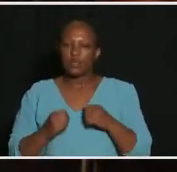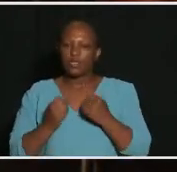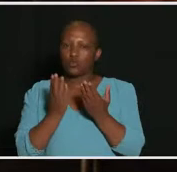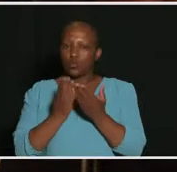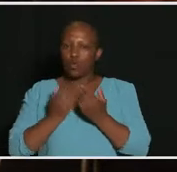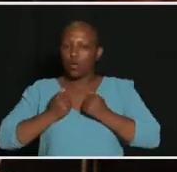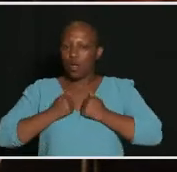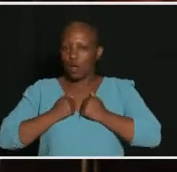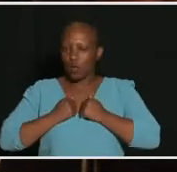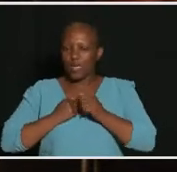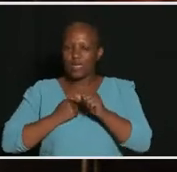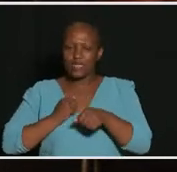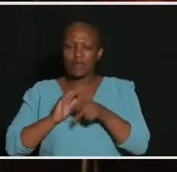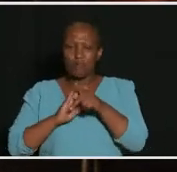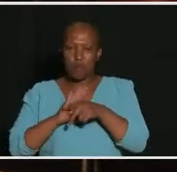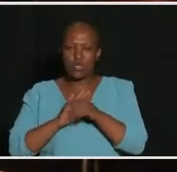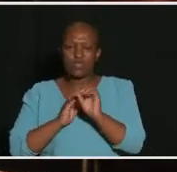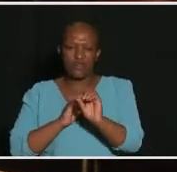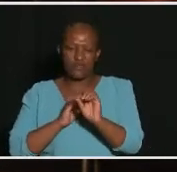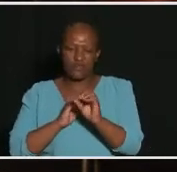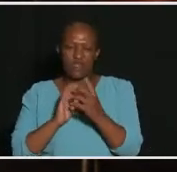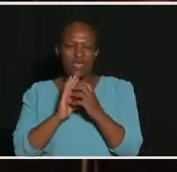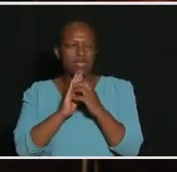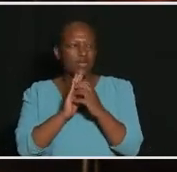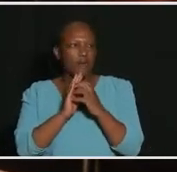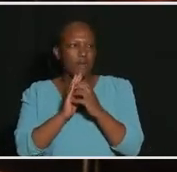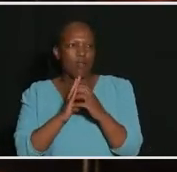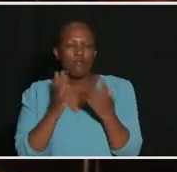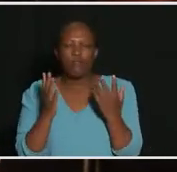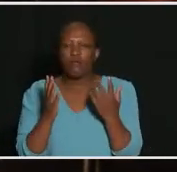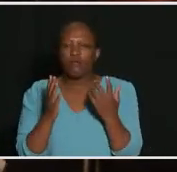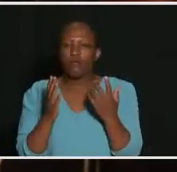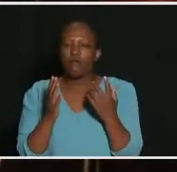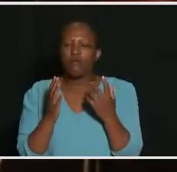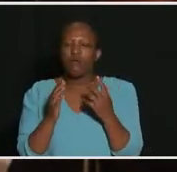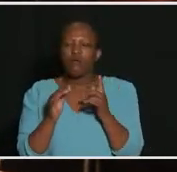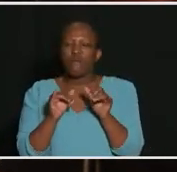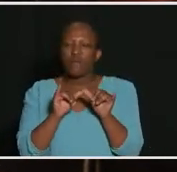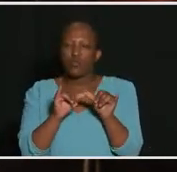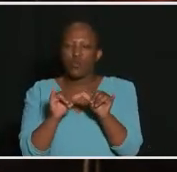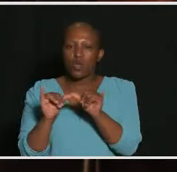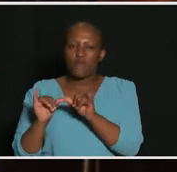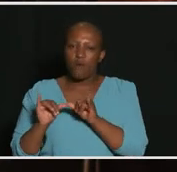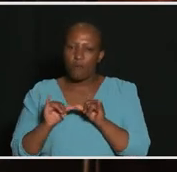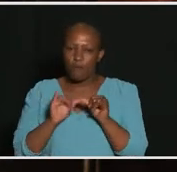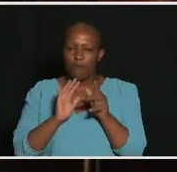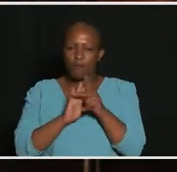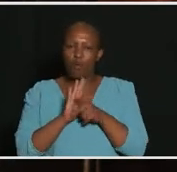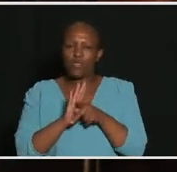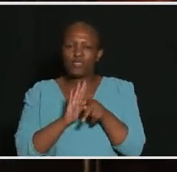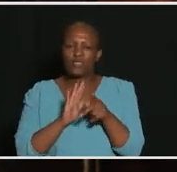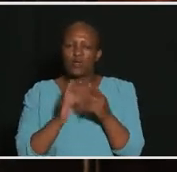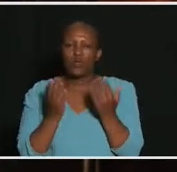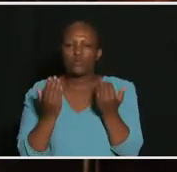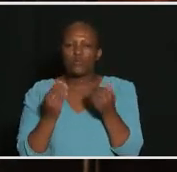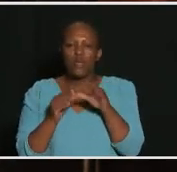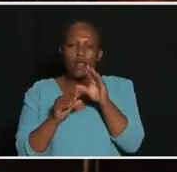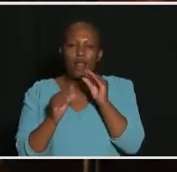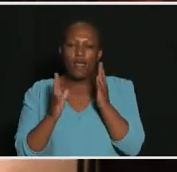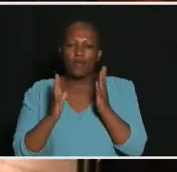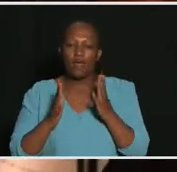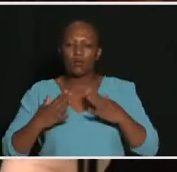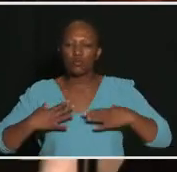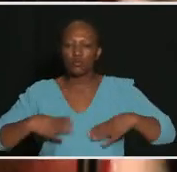we have policies let's say for example there's an um uniform policy we expect lenders to dress properly